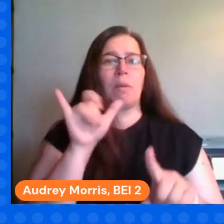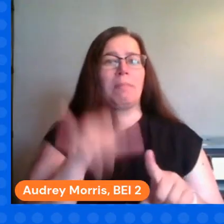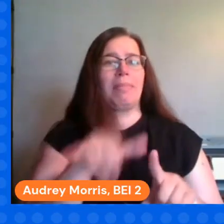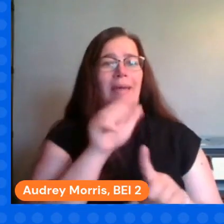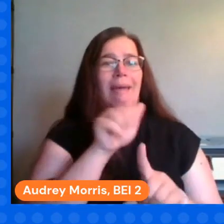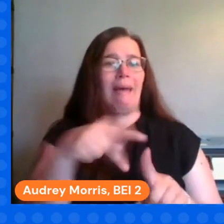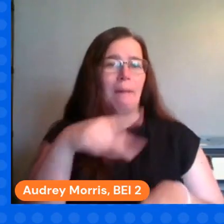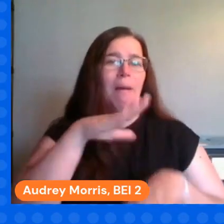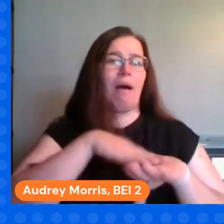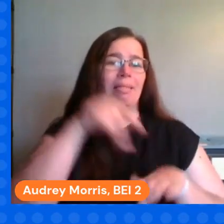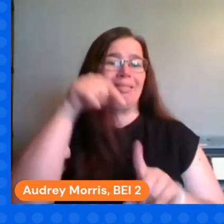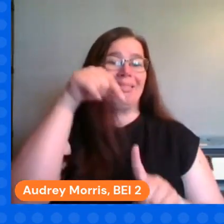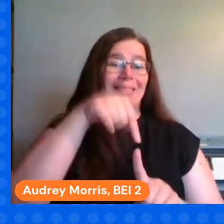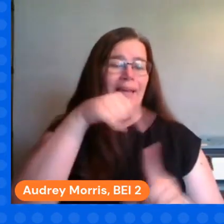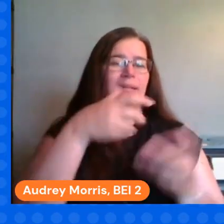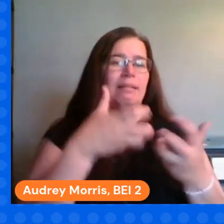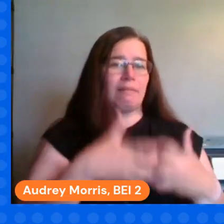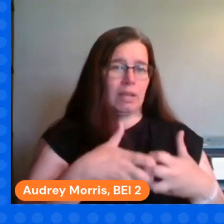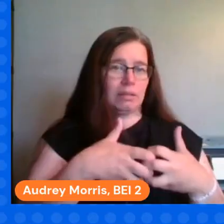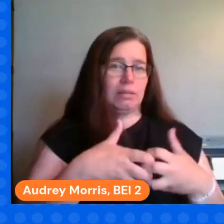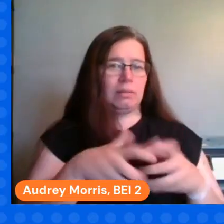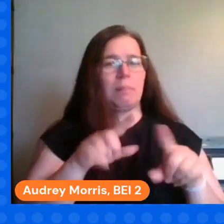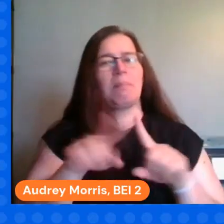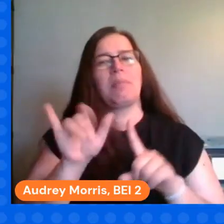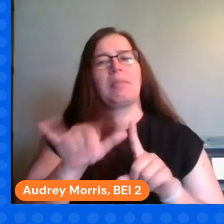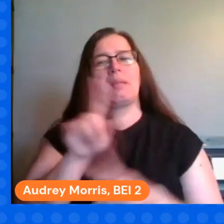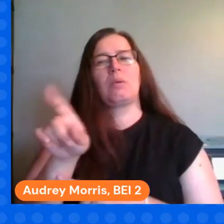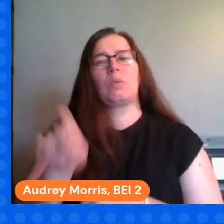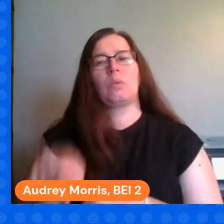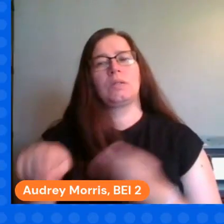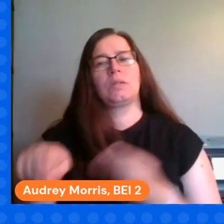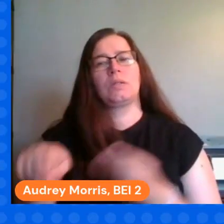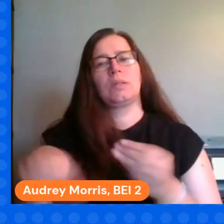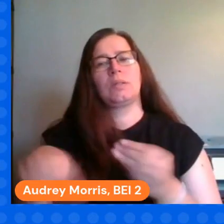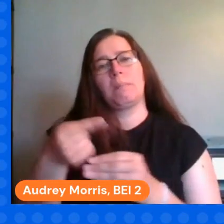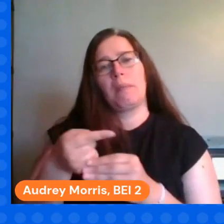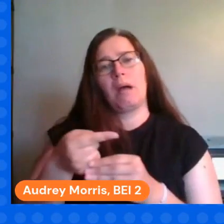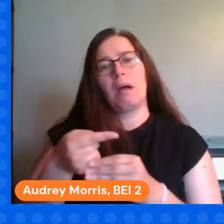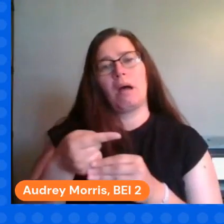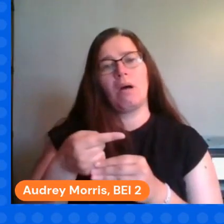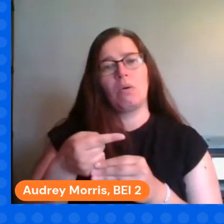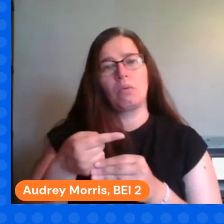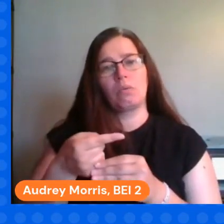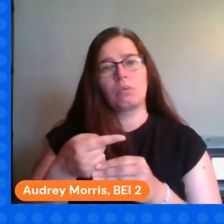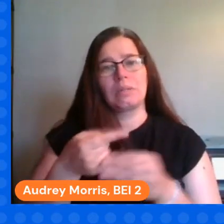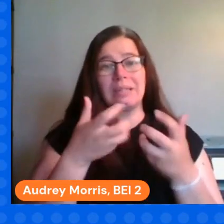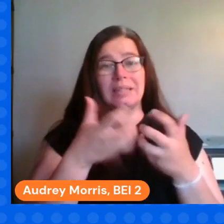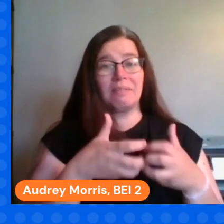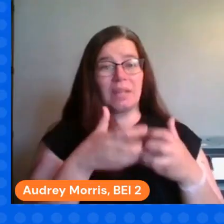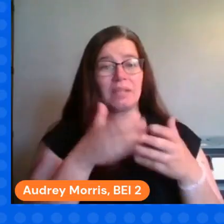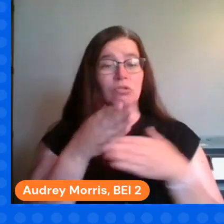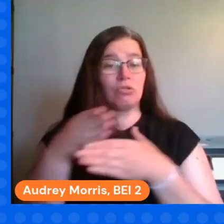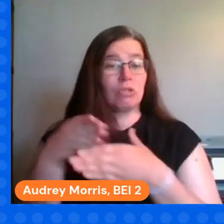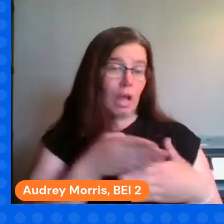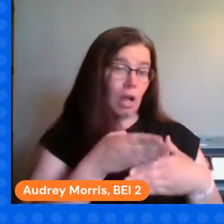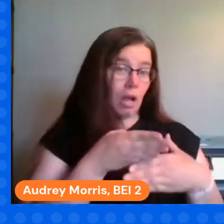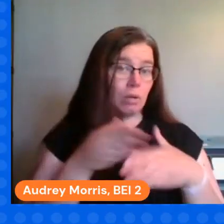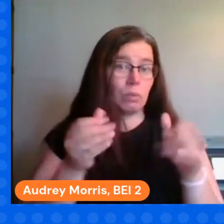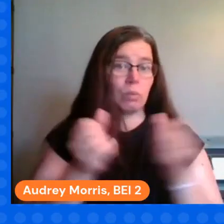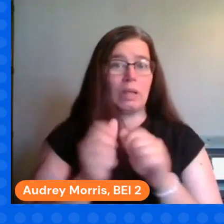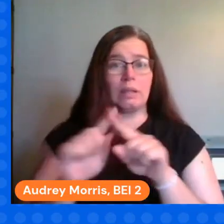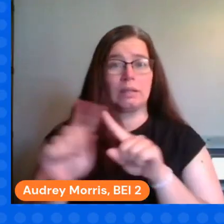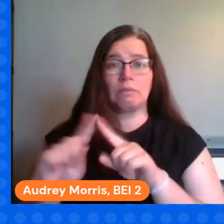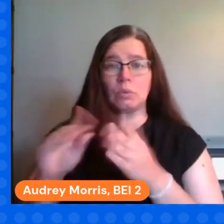this probably is a question around a device that's shared among students across different classrooms or